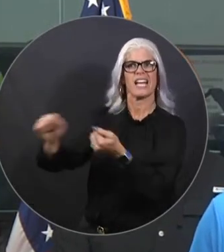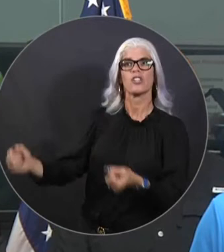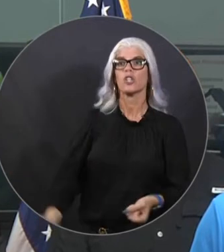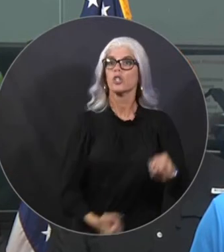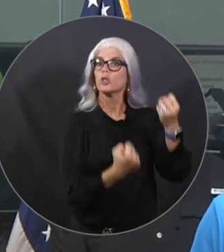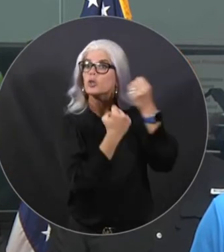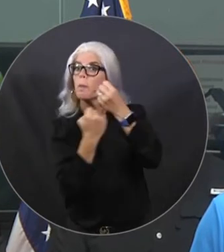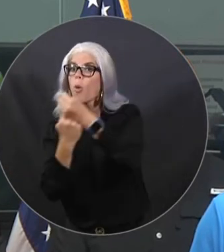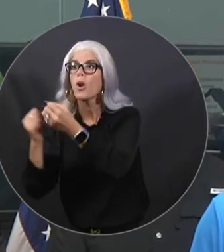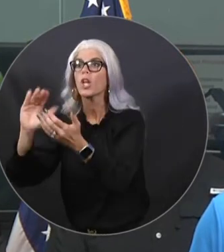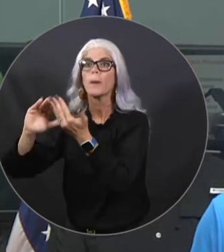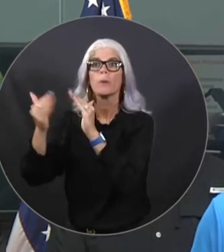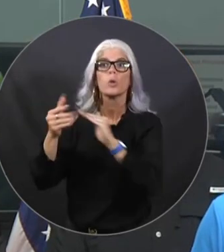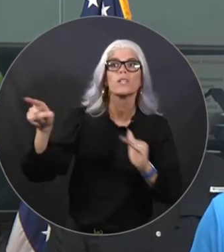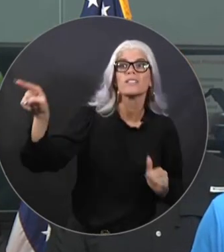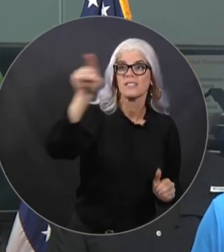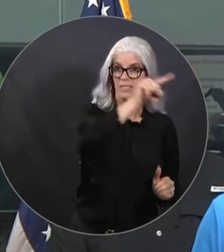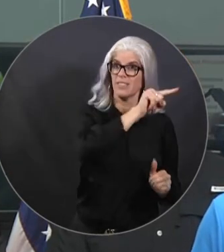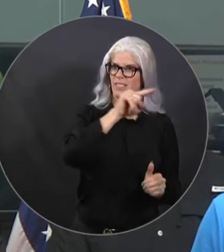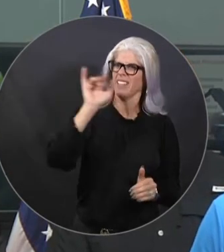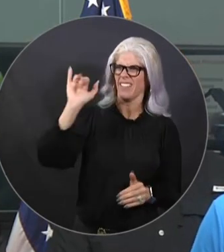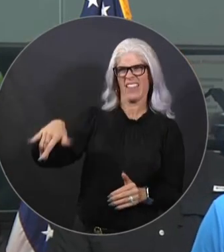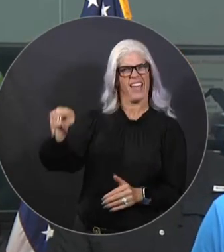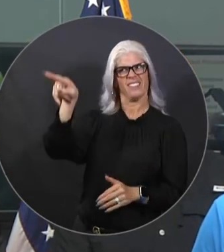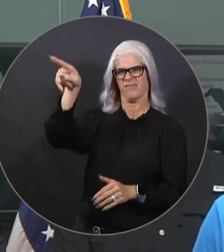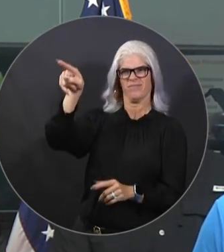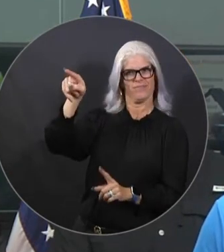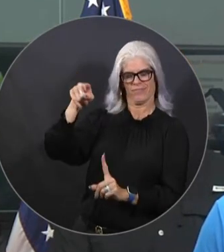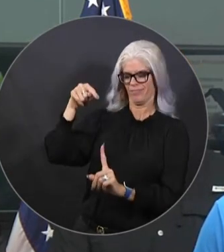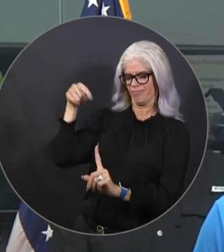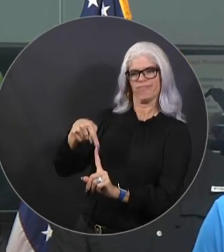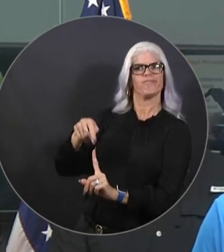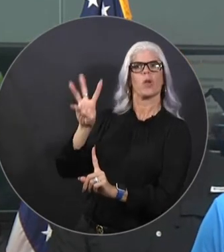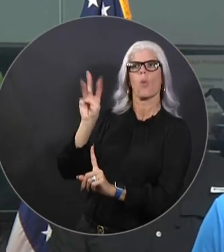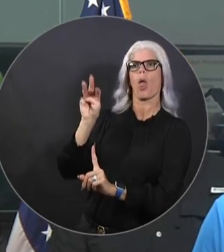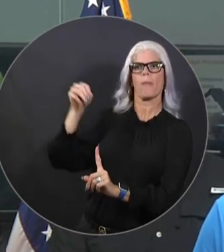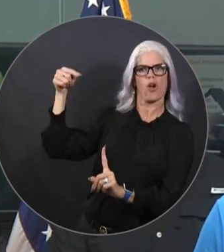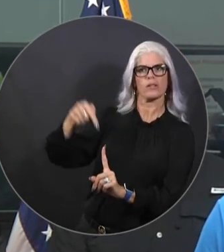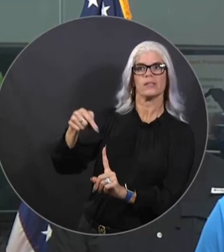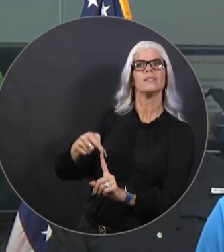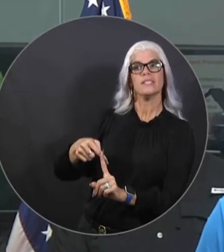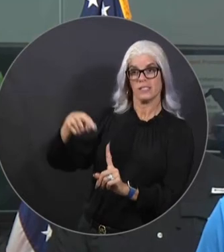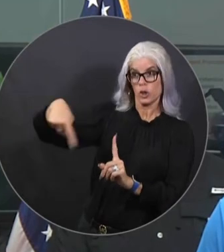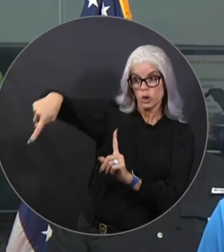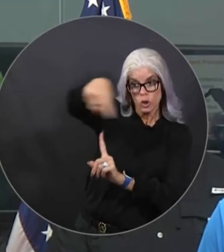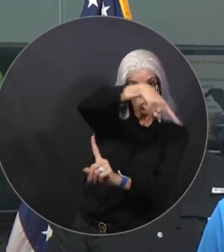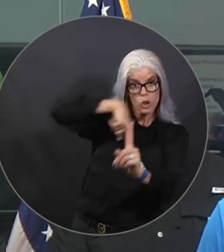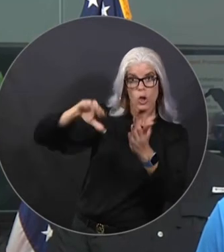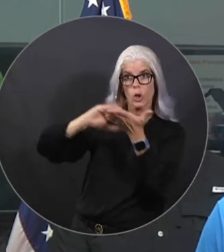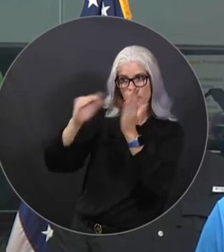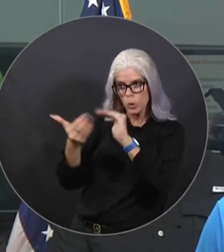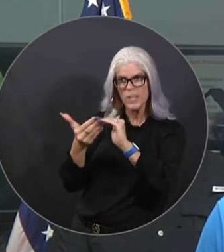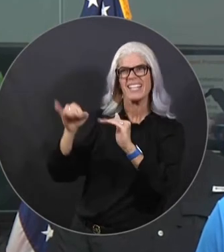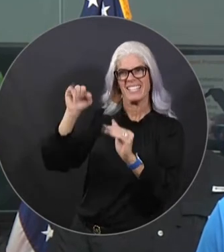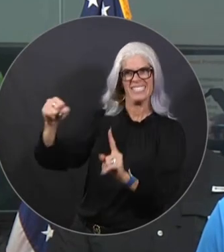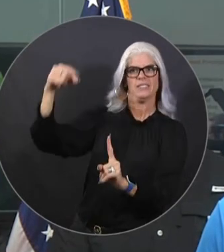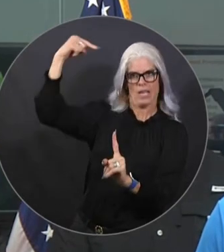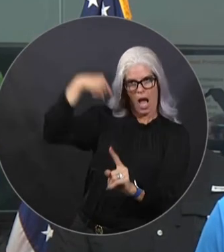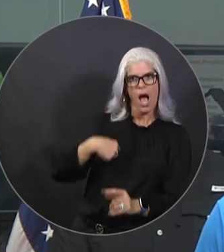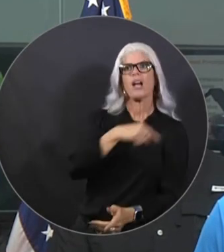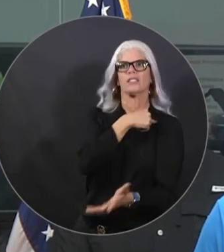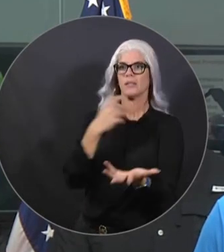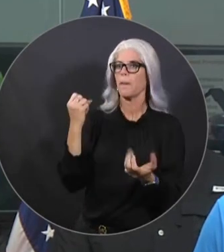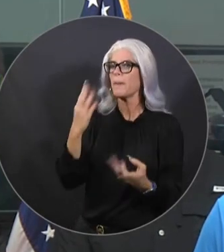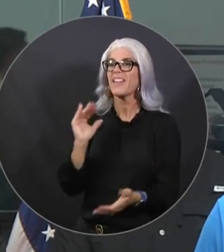core to Walmart, and Florida is our community. Many of our associates, customers, and members all